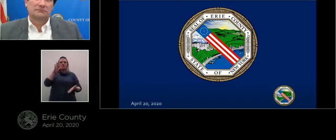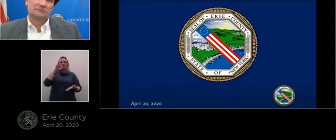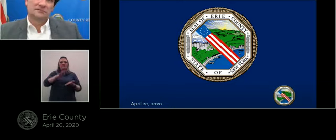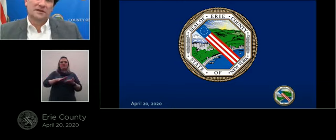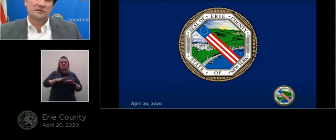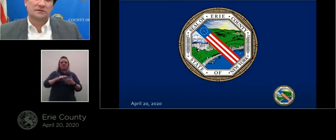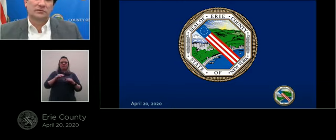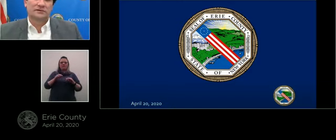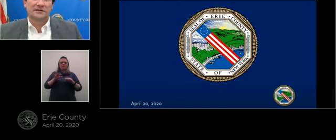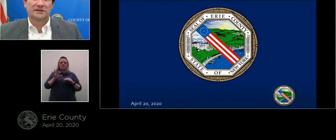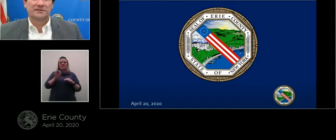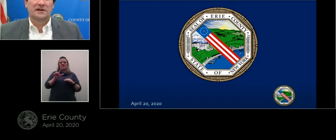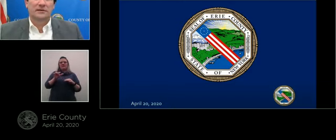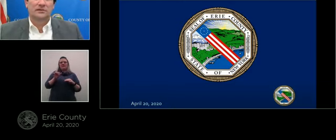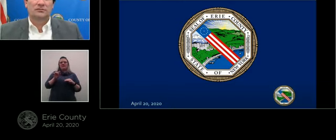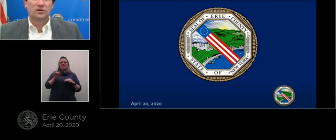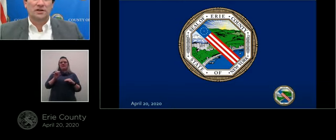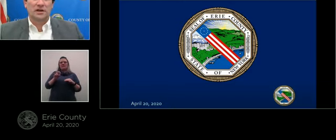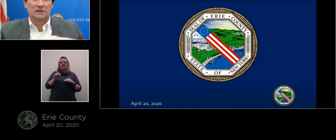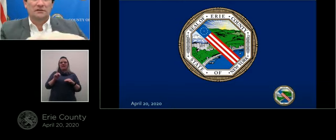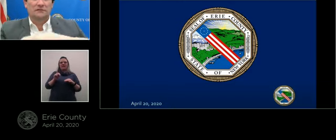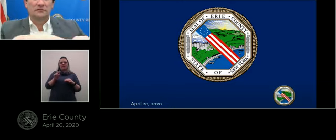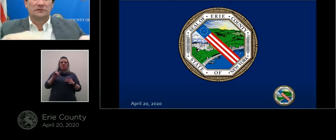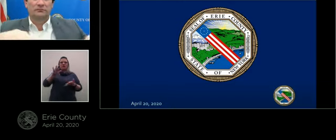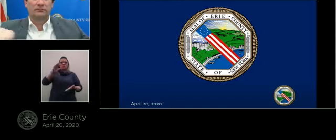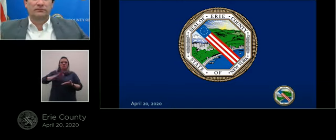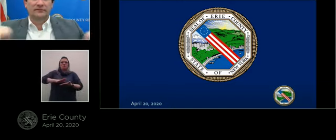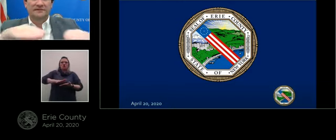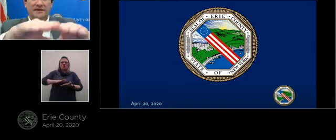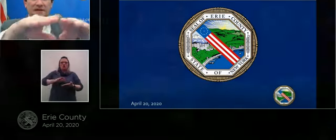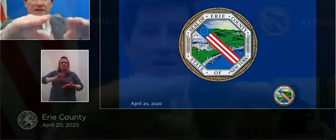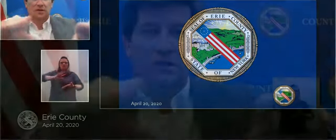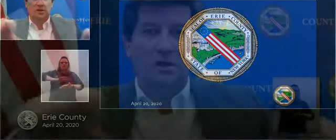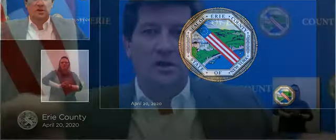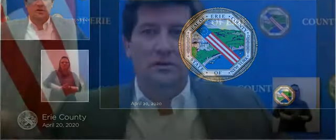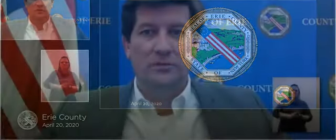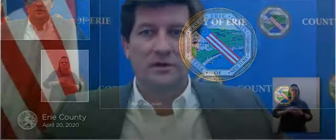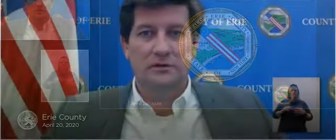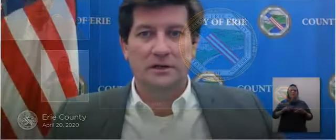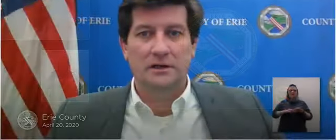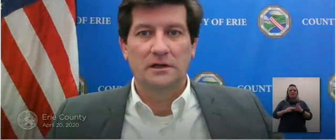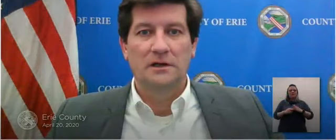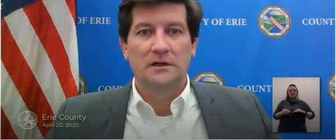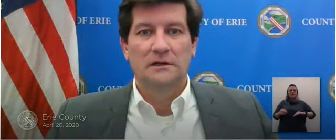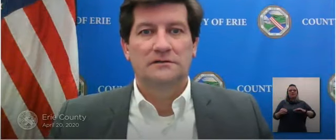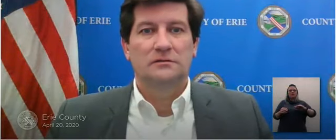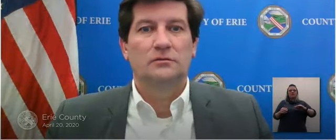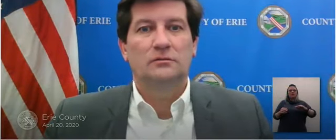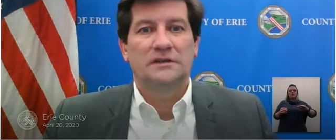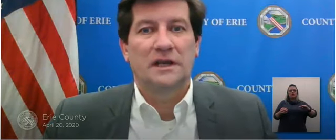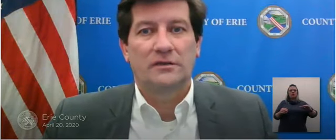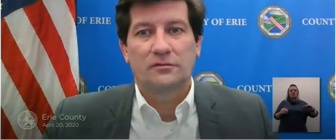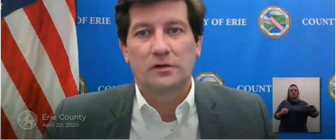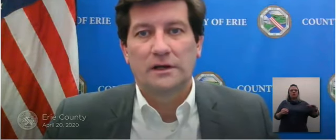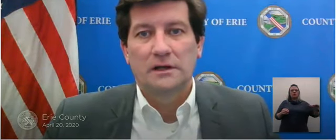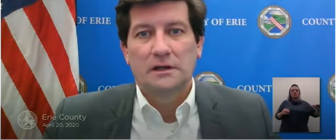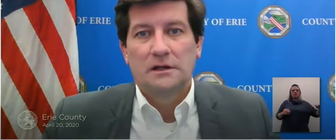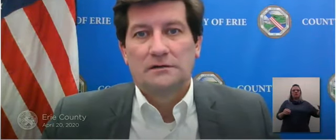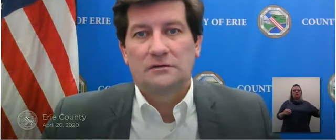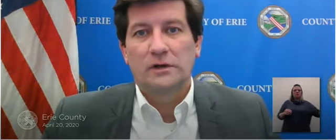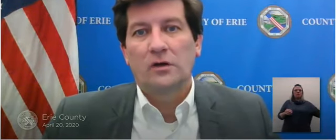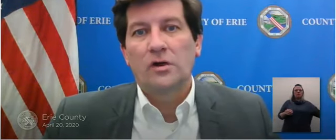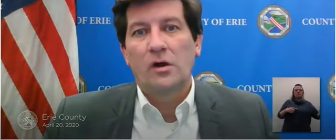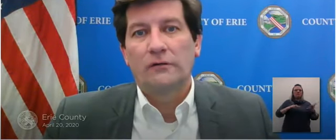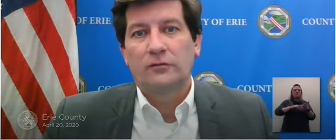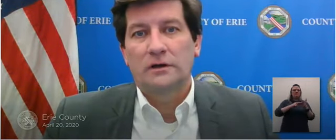the Dr. Burstein likes to talk about, smushing it. It's taking a longer period to get through it.